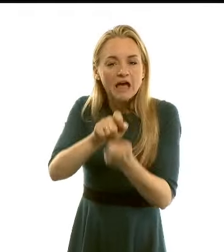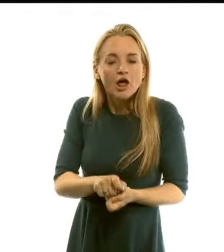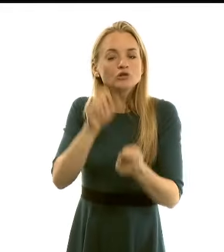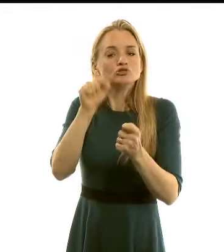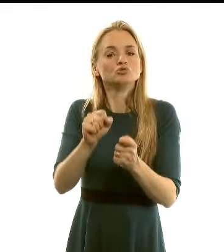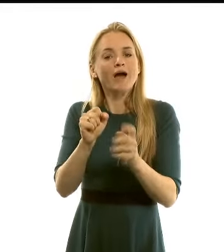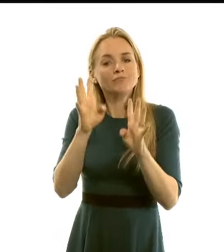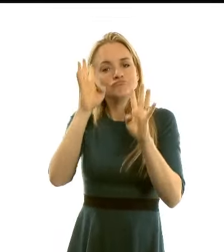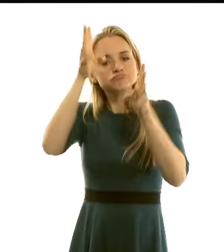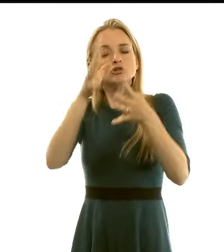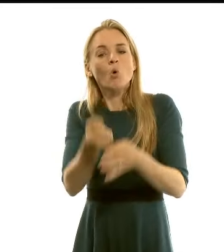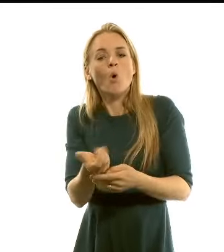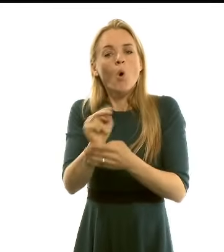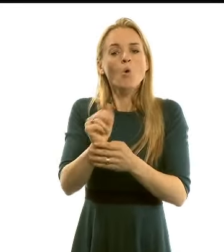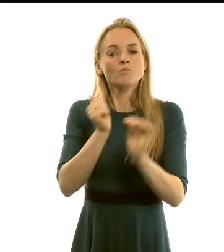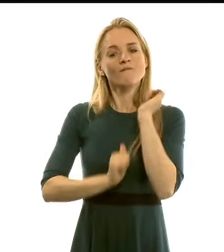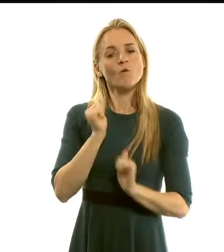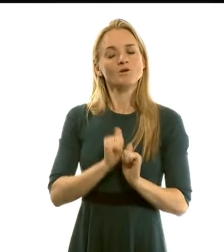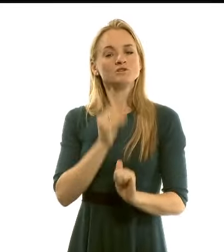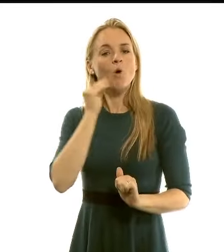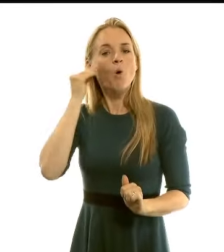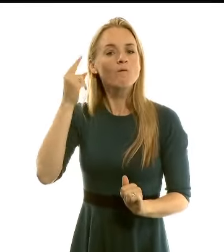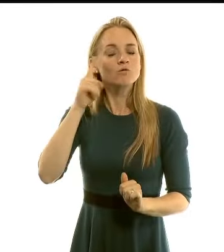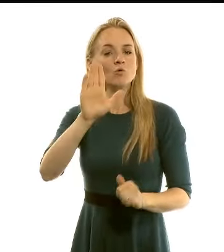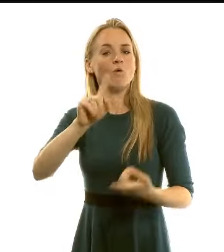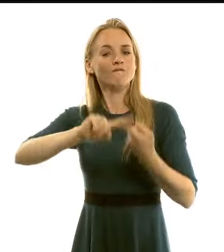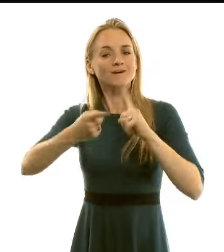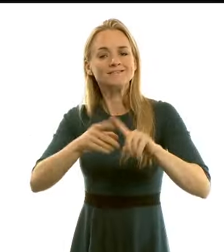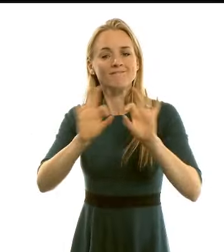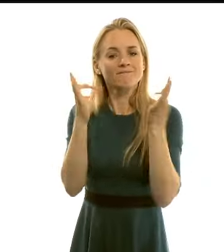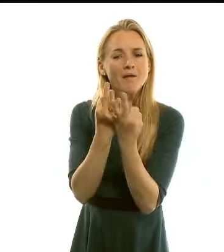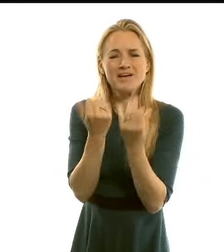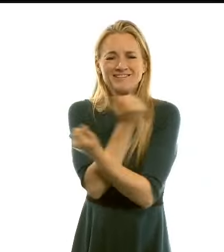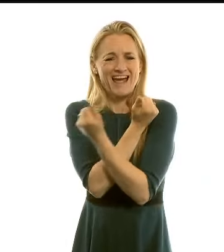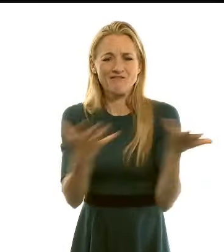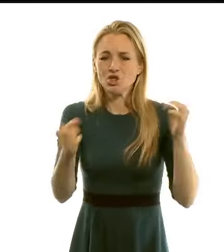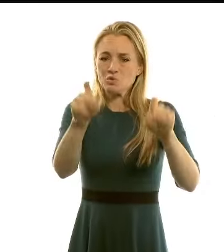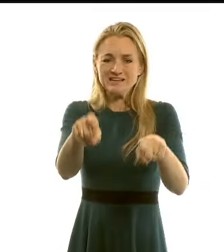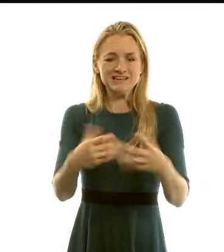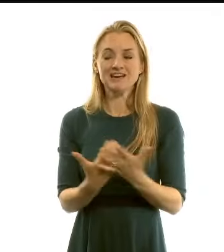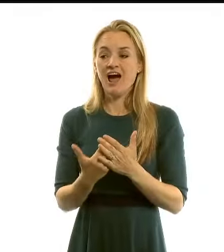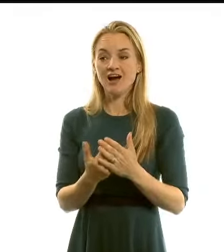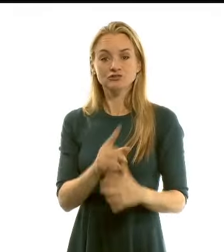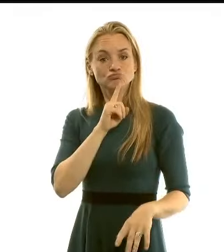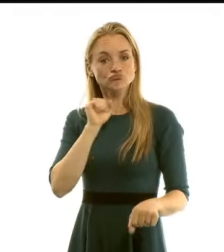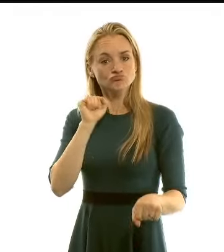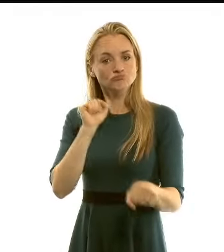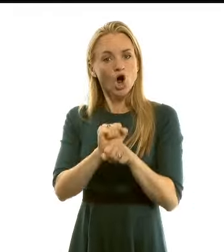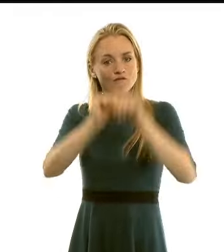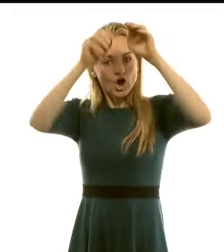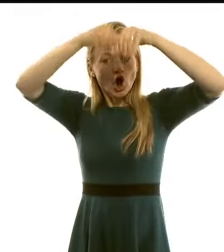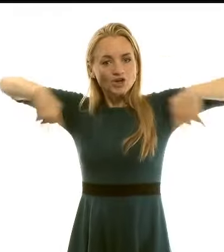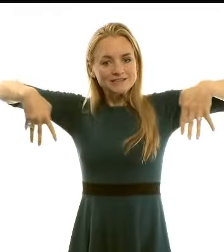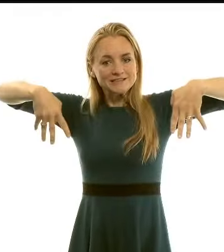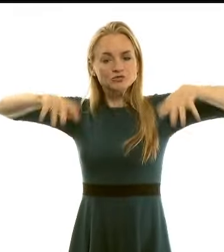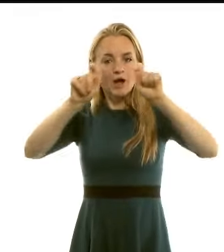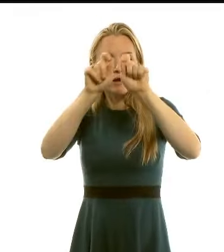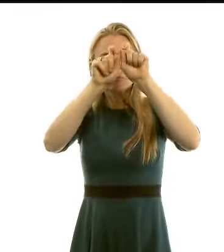like your friends and family. So yeah, it's got like everything that you could possibly need. It's got functioning curtains. It's got